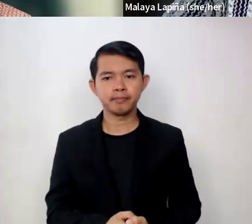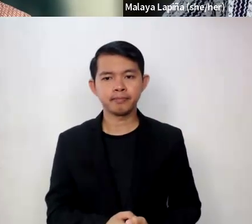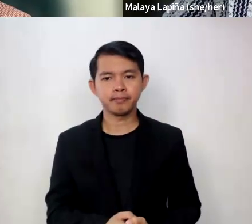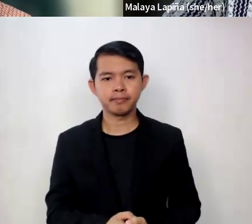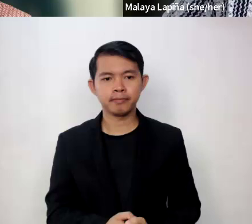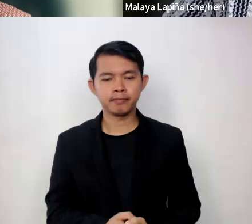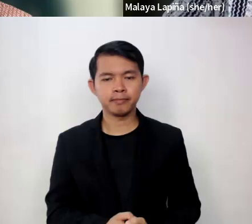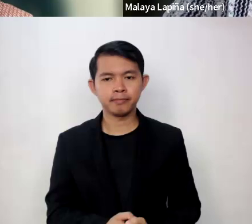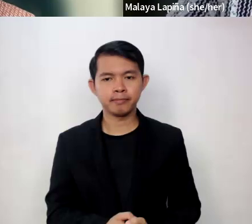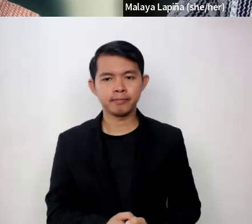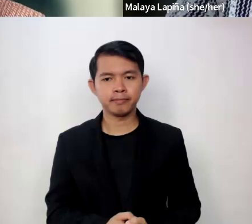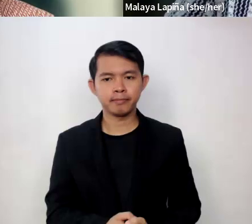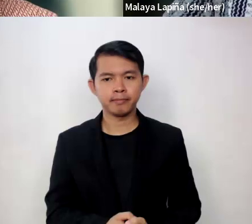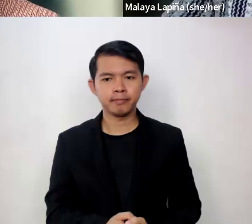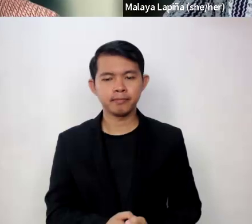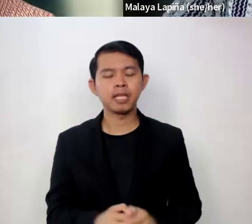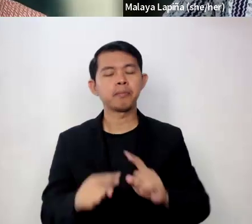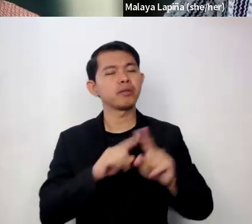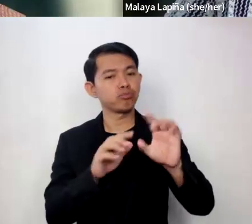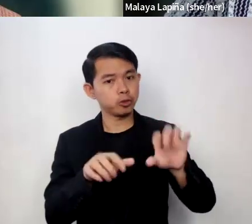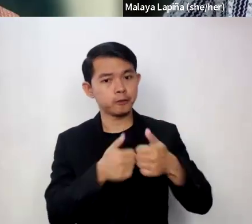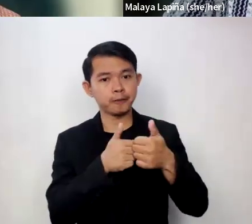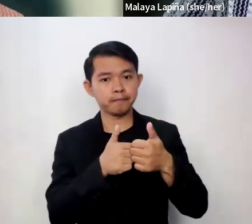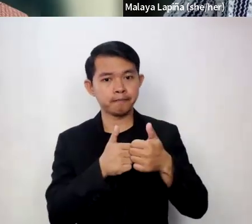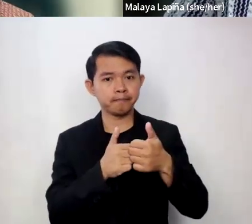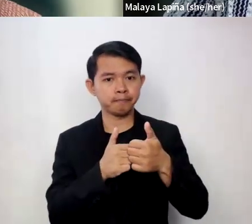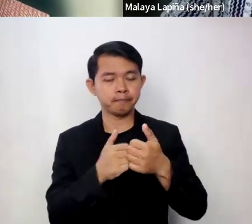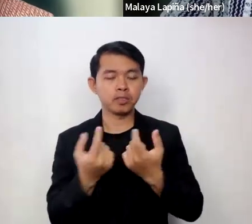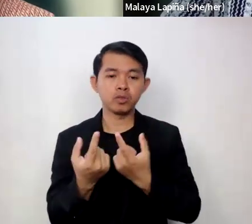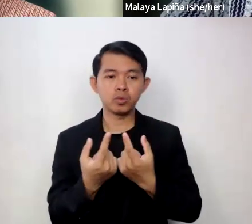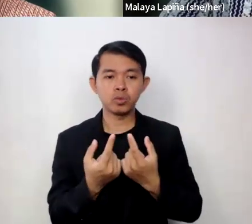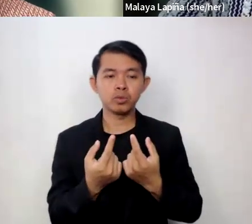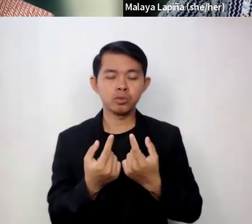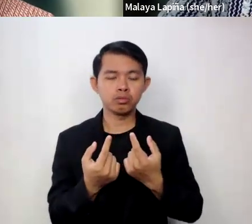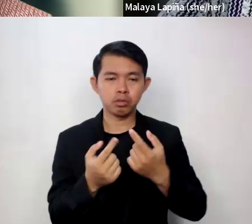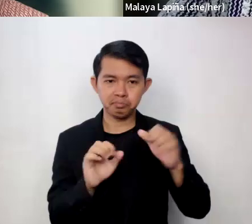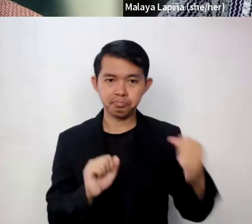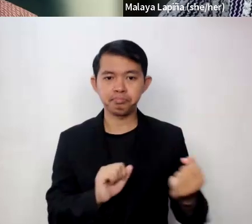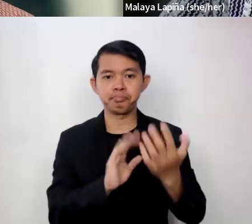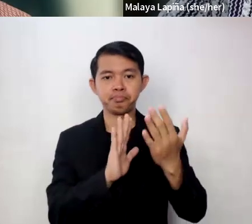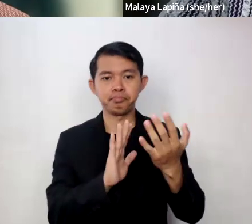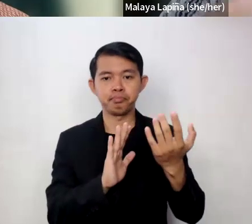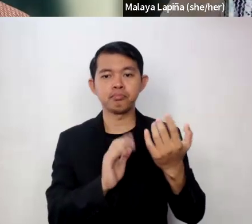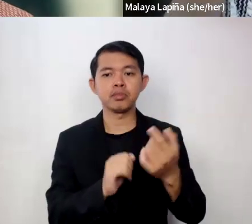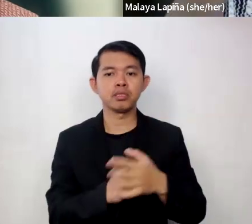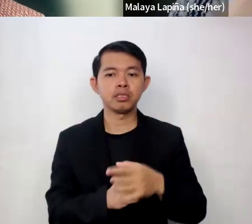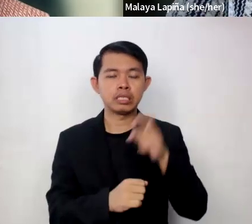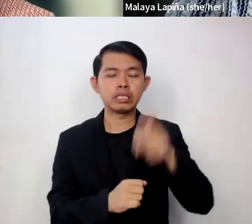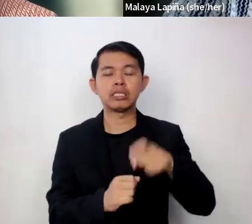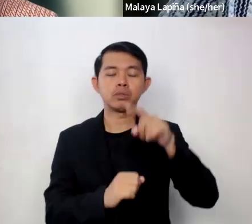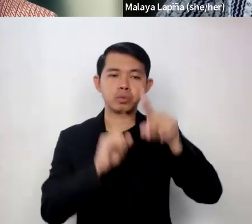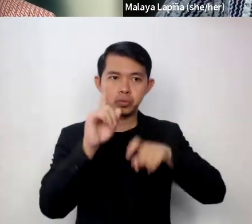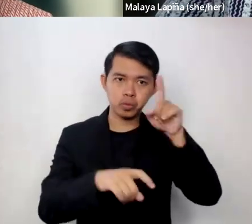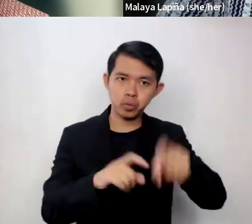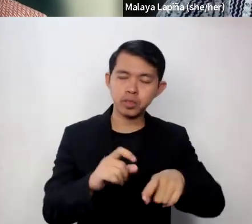uh, the challenge, no, in doing that is we need to really question this whole idea